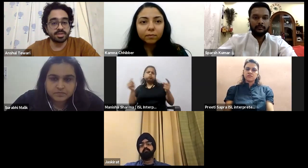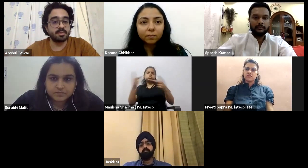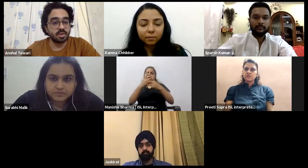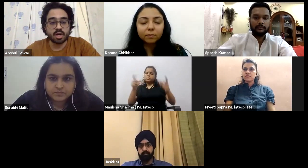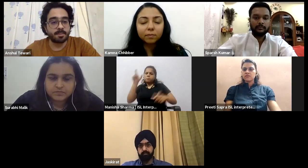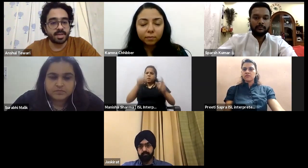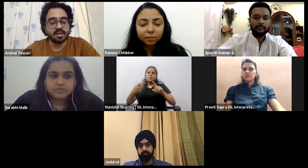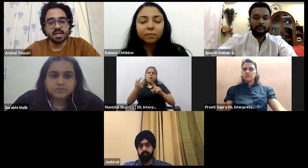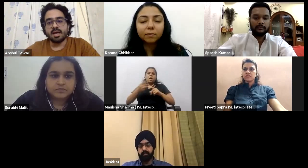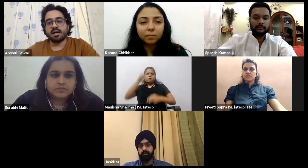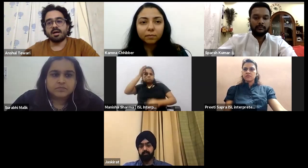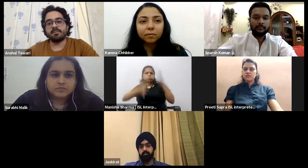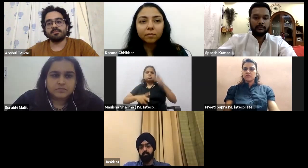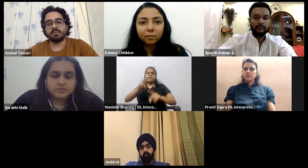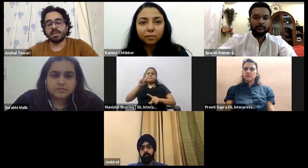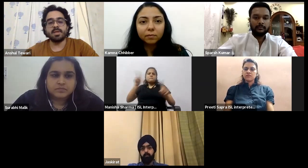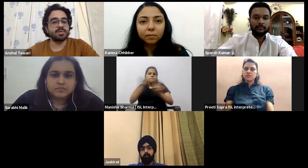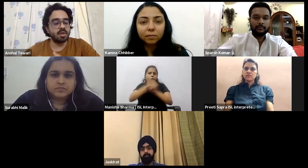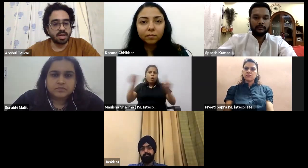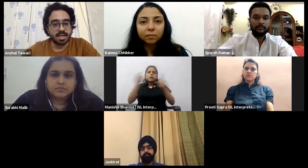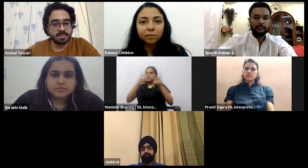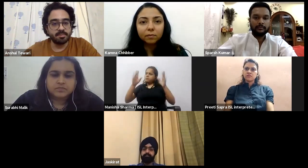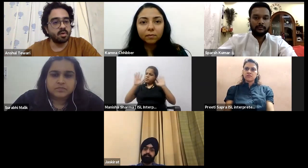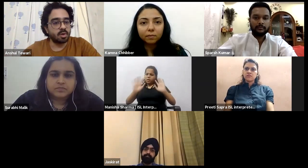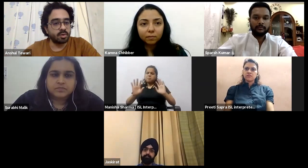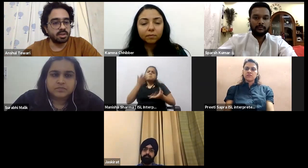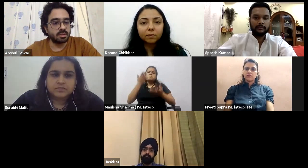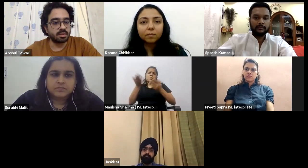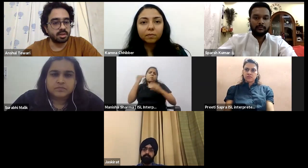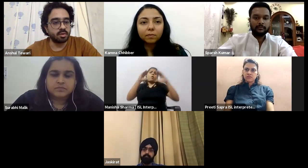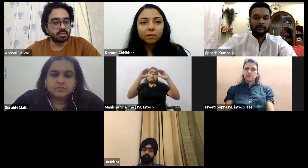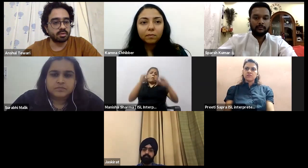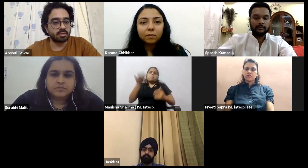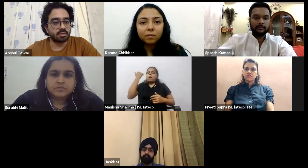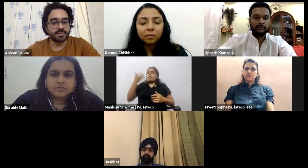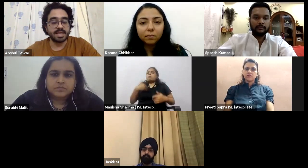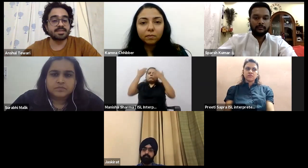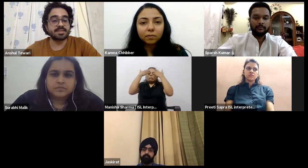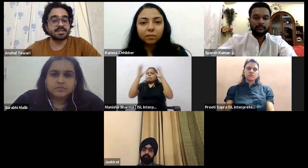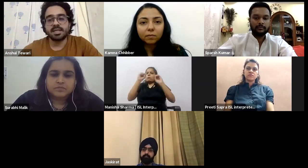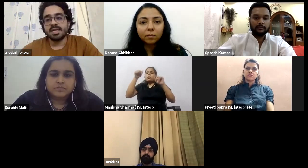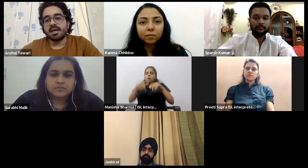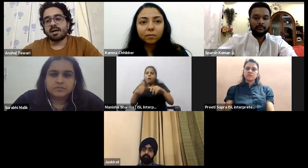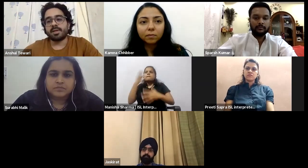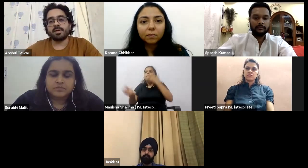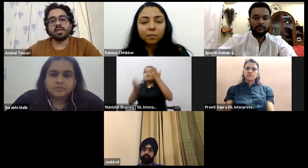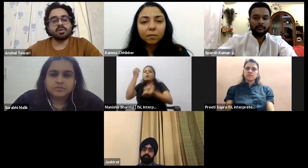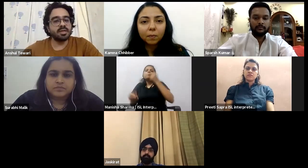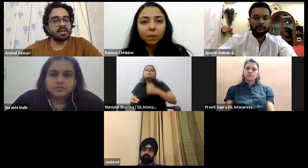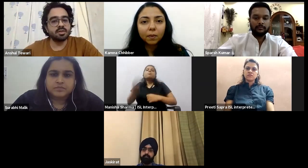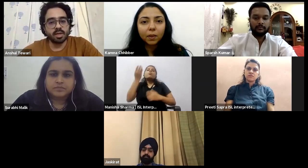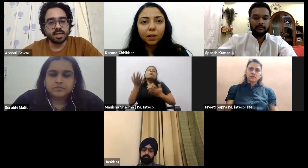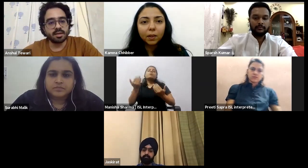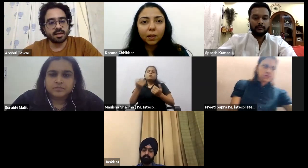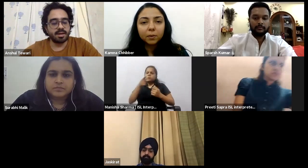There was a lot happening. Maybe it was a lot less. Maybe we don't know the extent of it. But do you